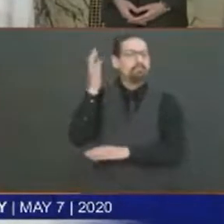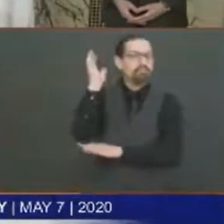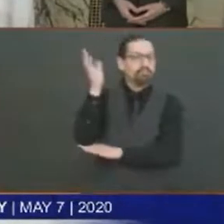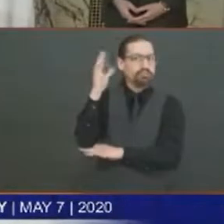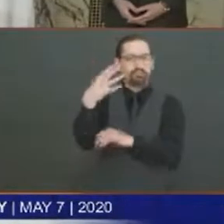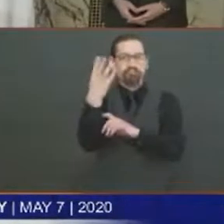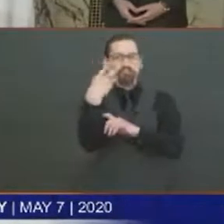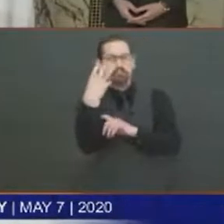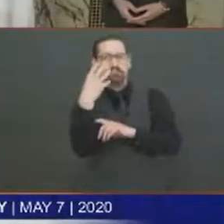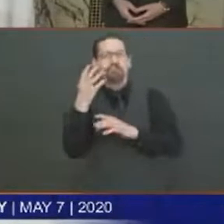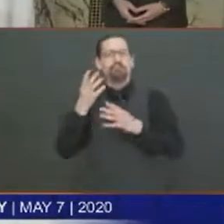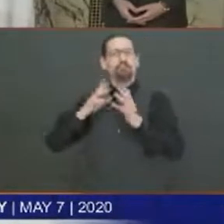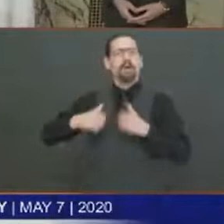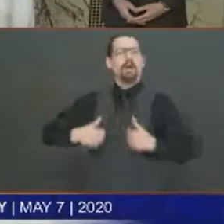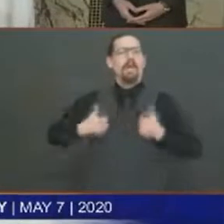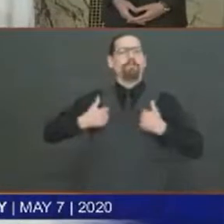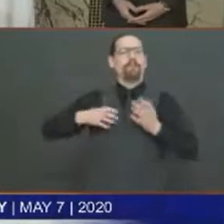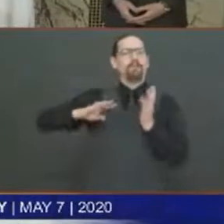we encourage that.